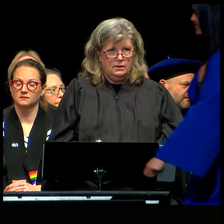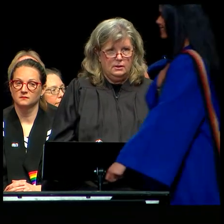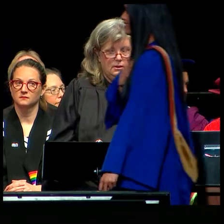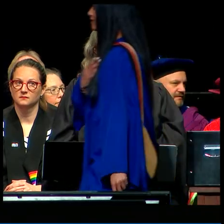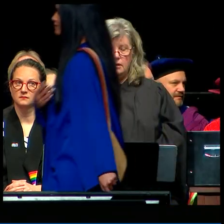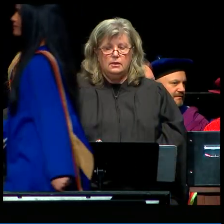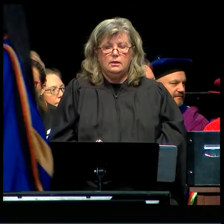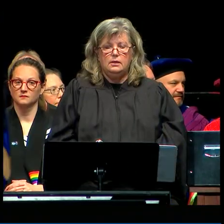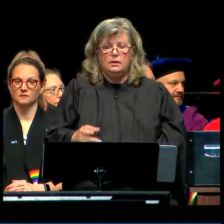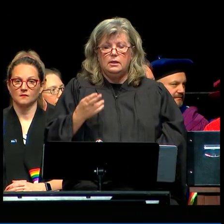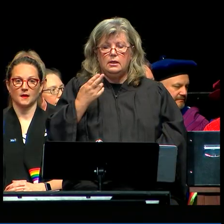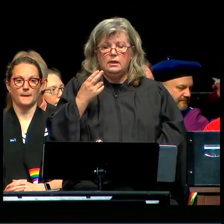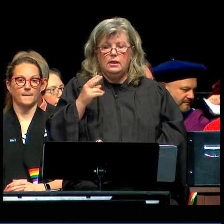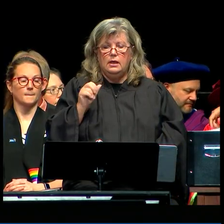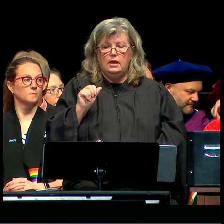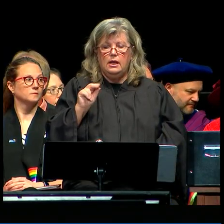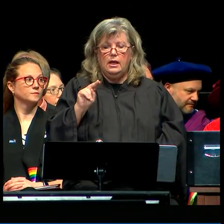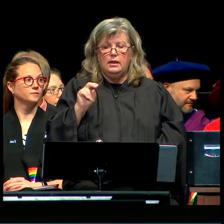Hansa Joghu.